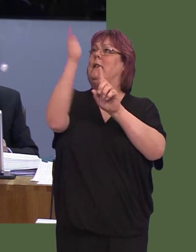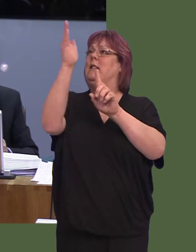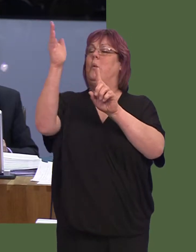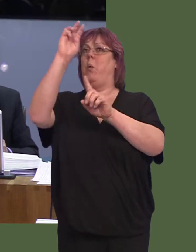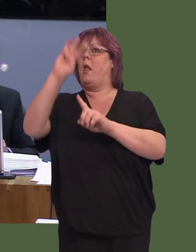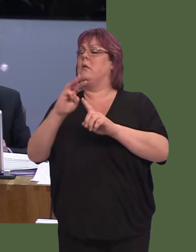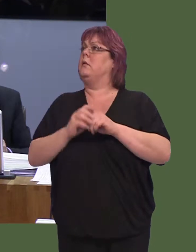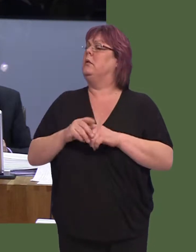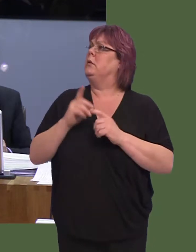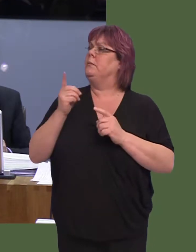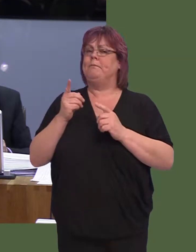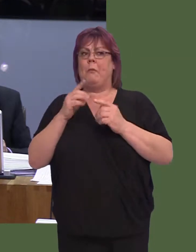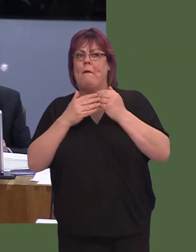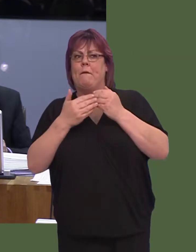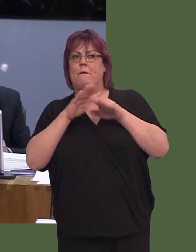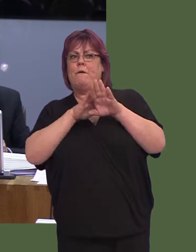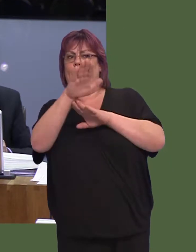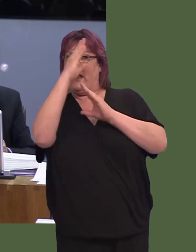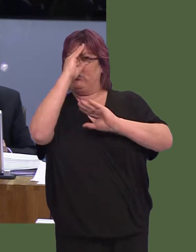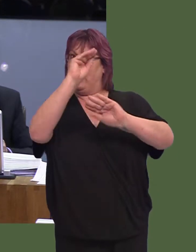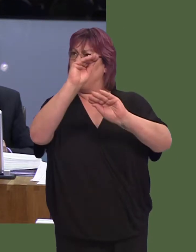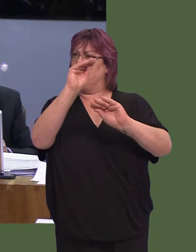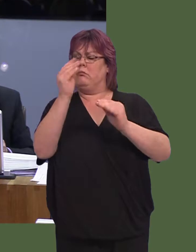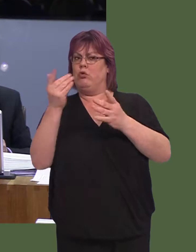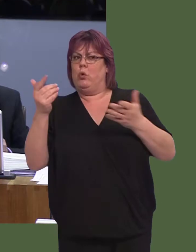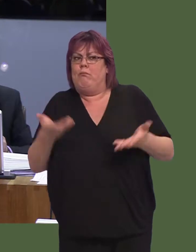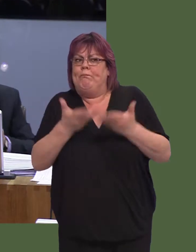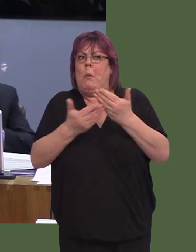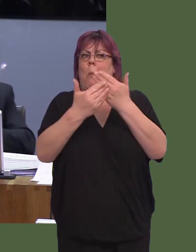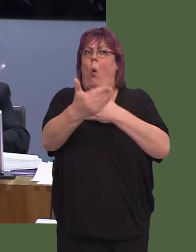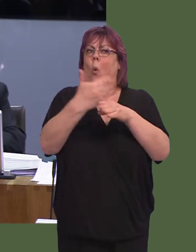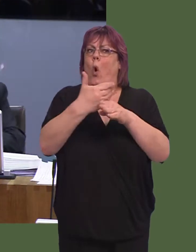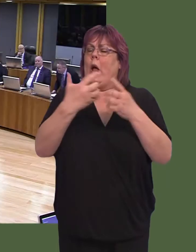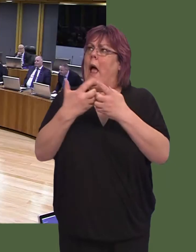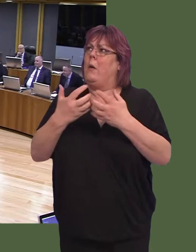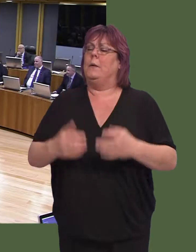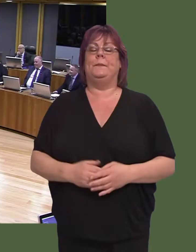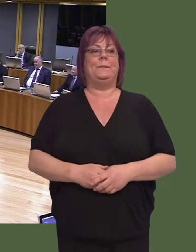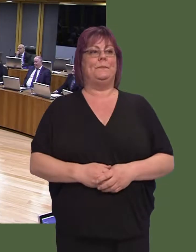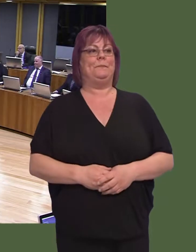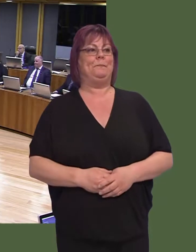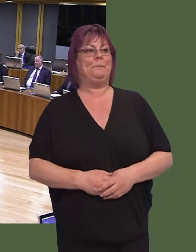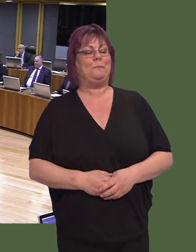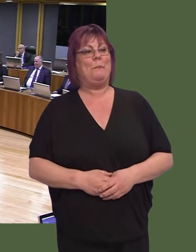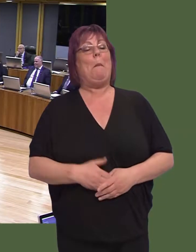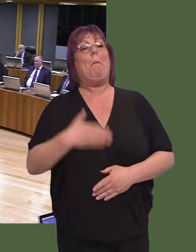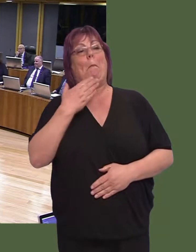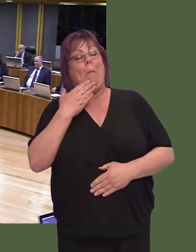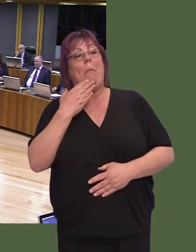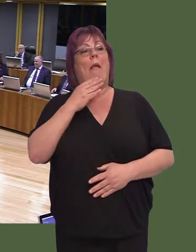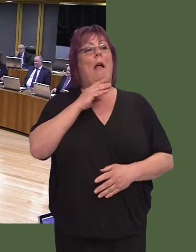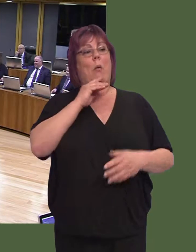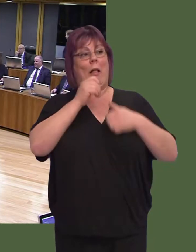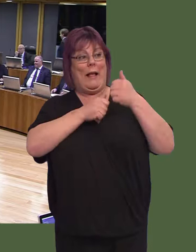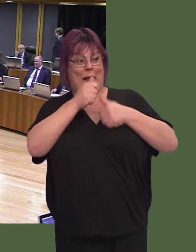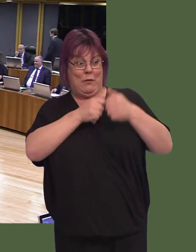doing with the further education sector in particular to promote vocational routes into STEM careers? Well, I